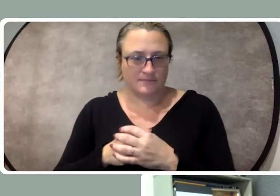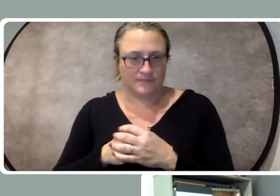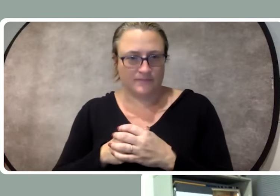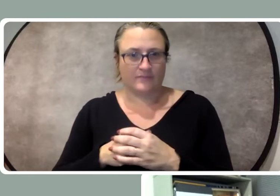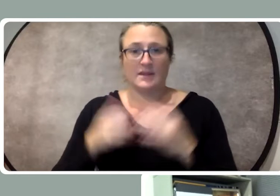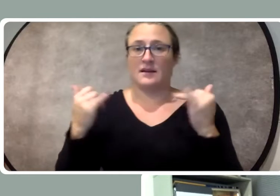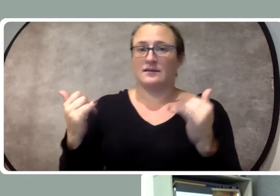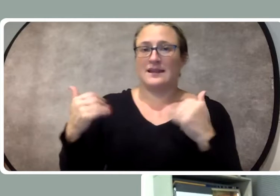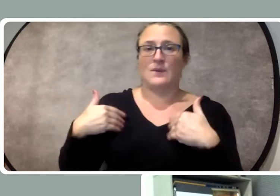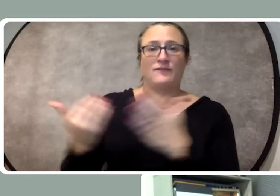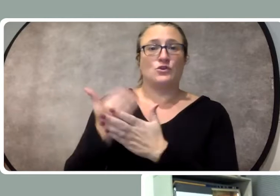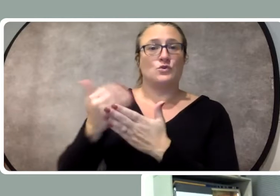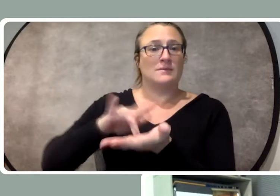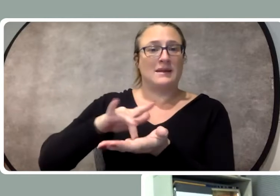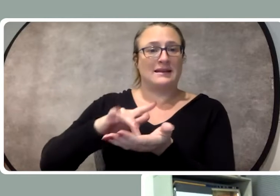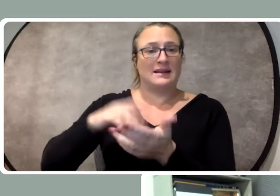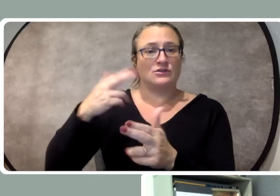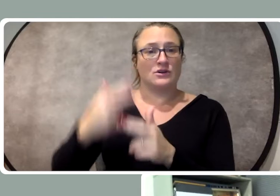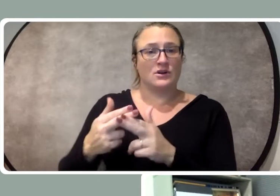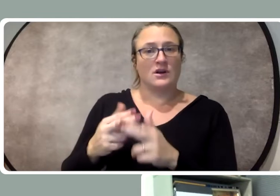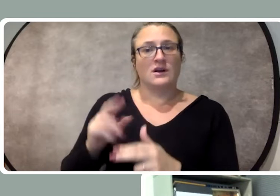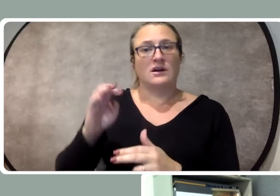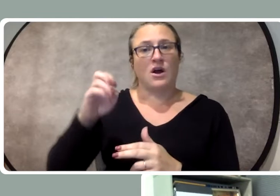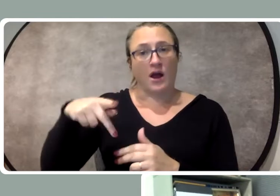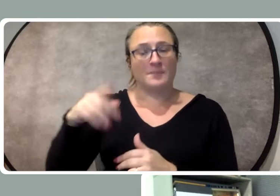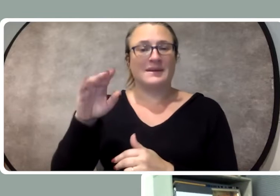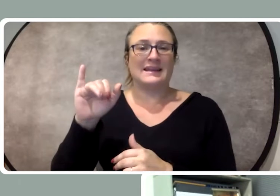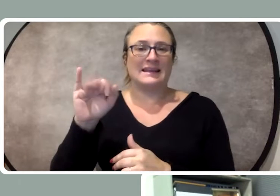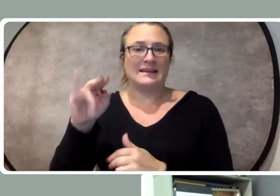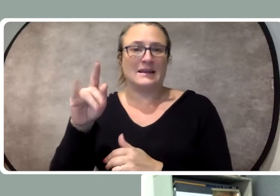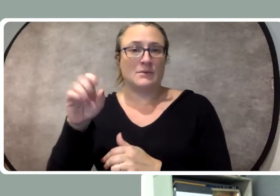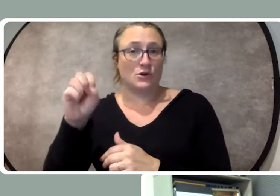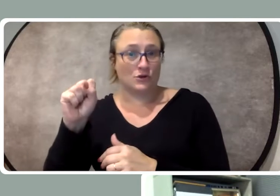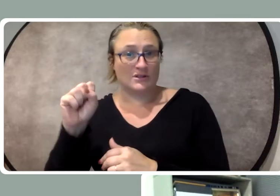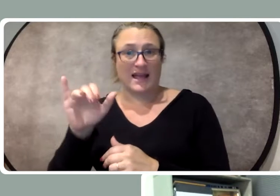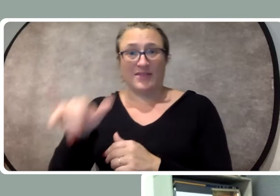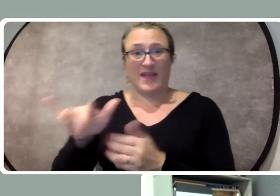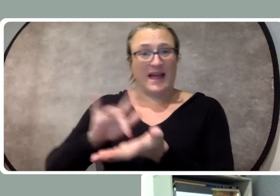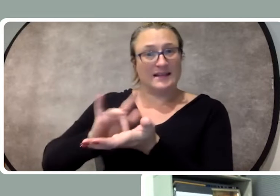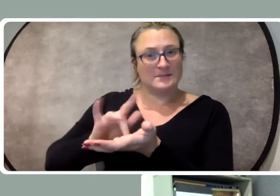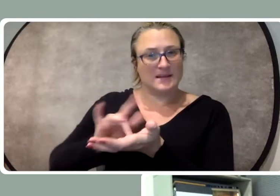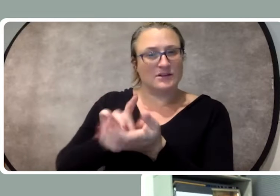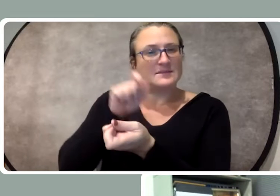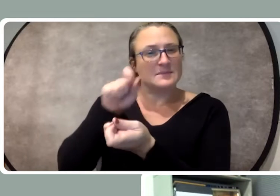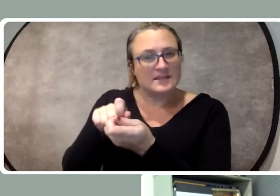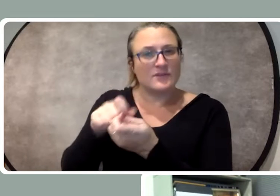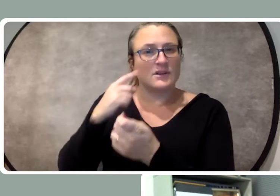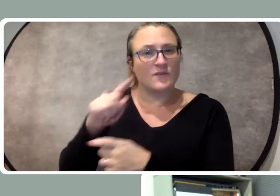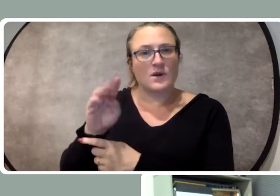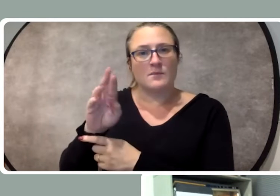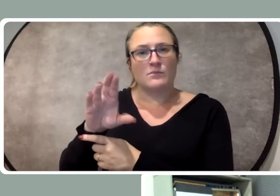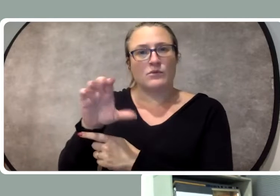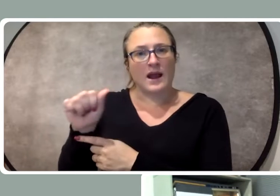newer medications called PARP inhibitors. And these medications are exclusively for patients who have BRCA1 or